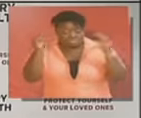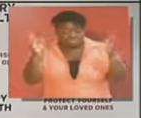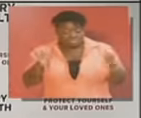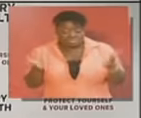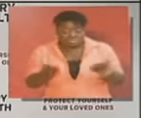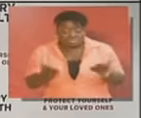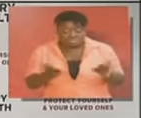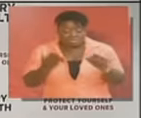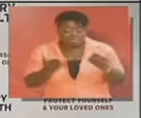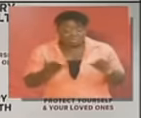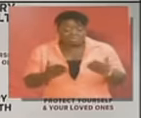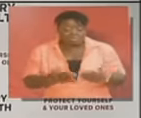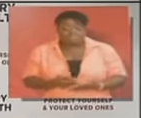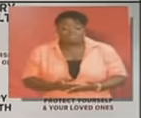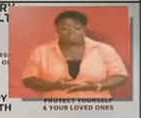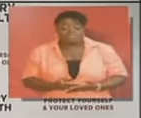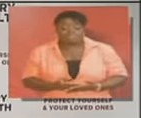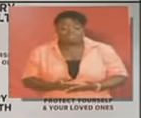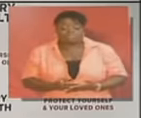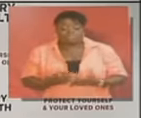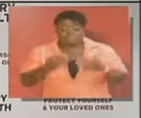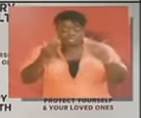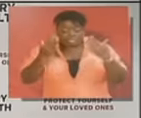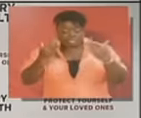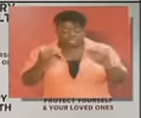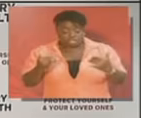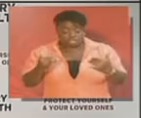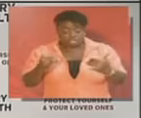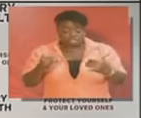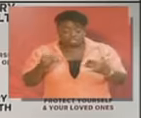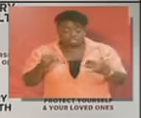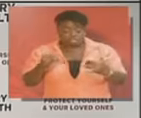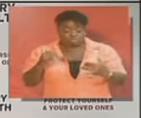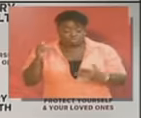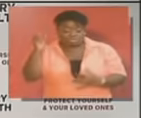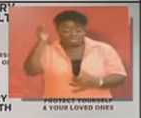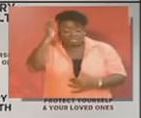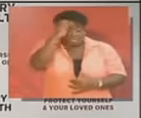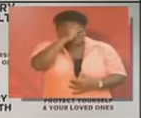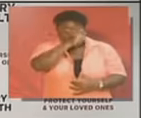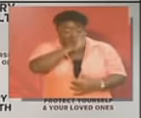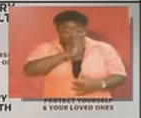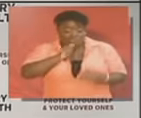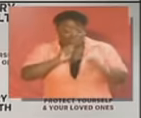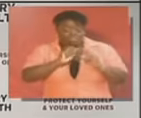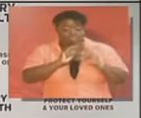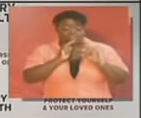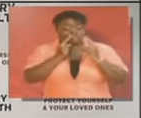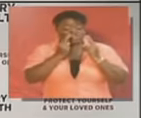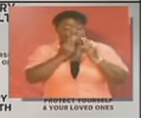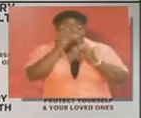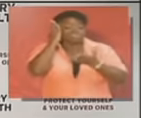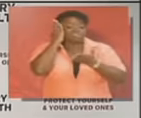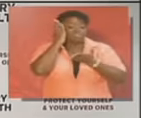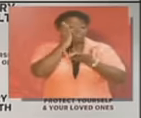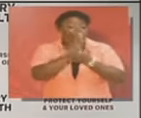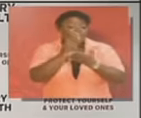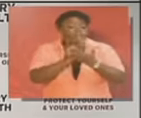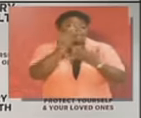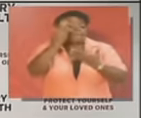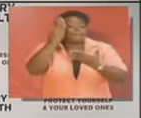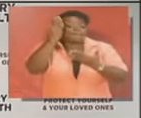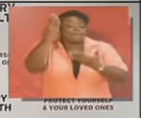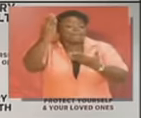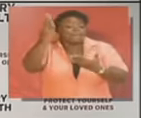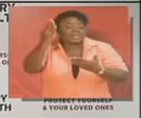some light on this. Now that the African Union has halted plans to buy the AstraZeneca vaccine, how is this going to affect our